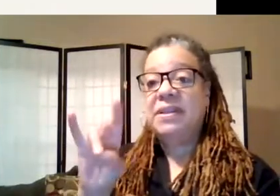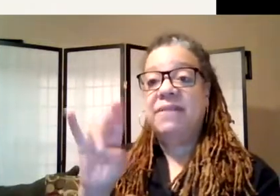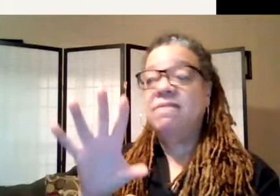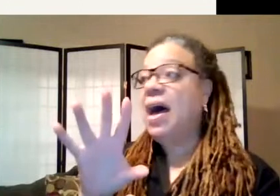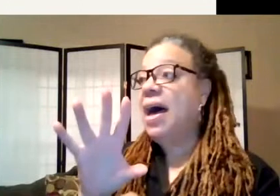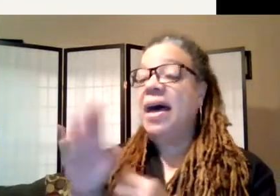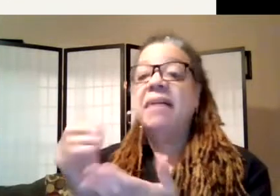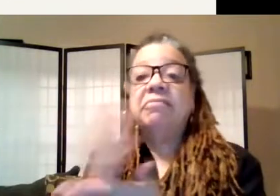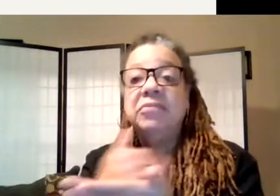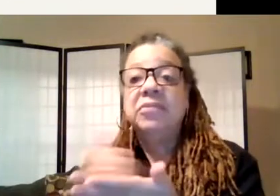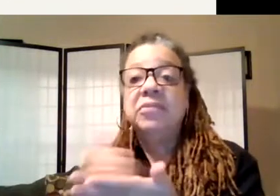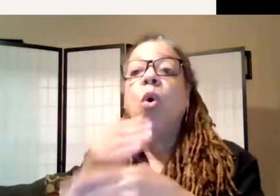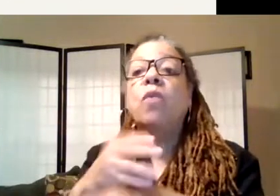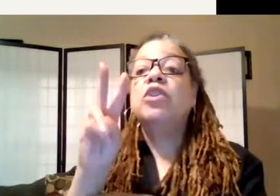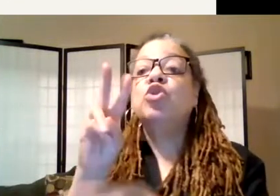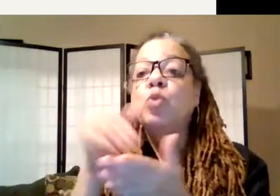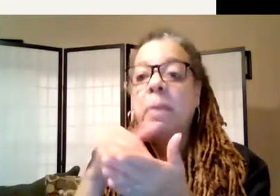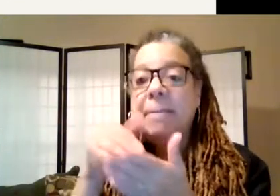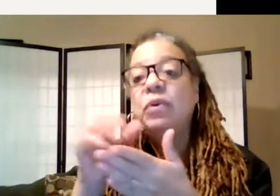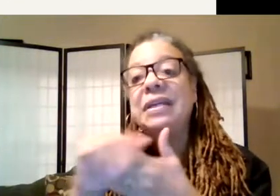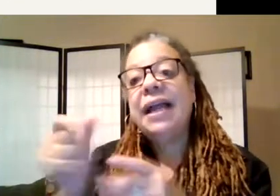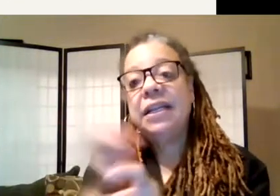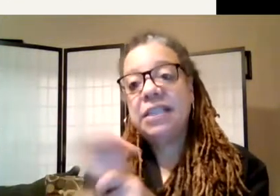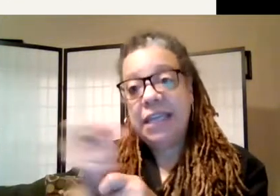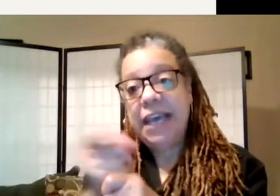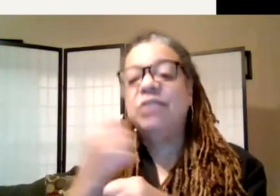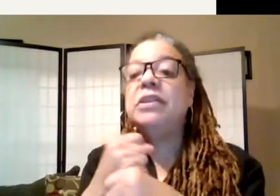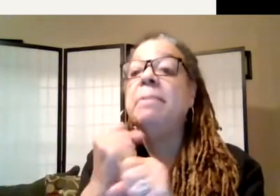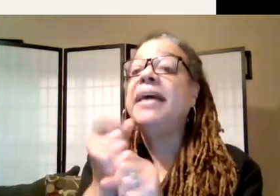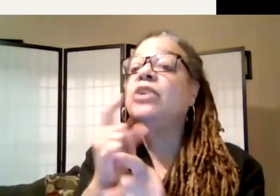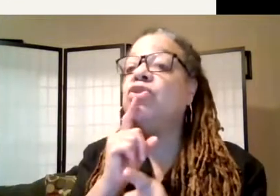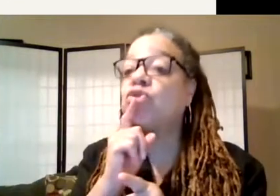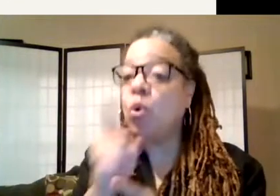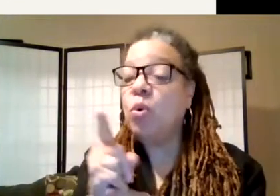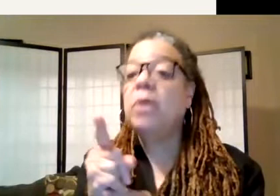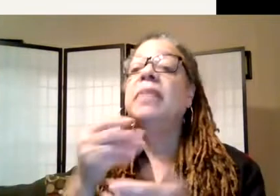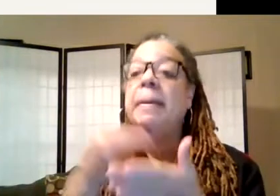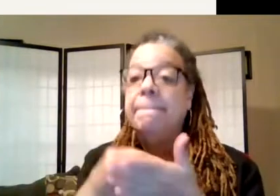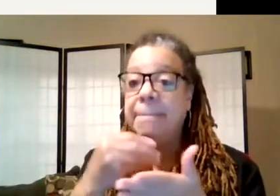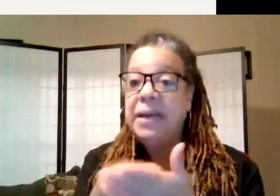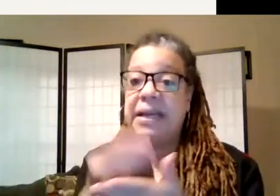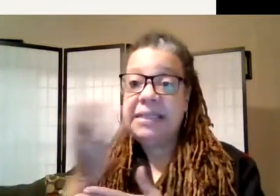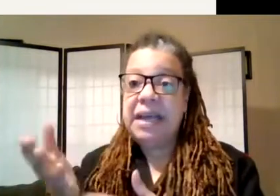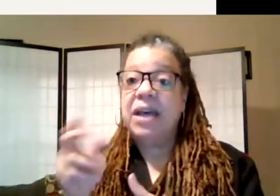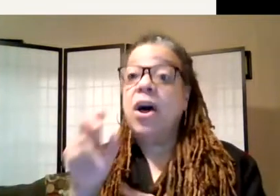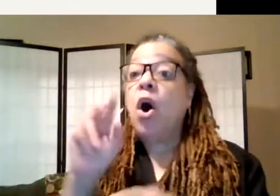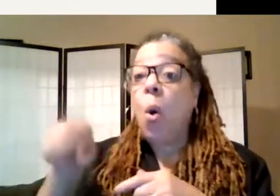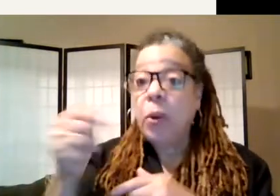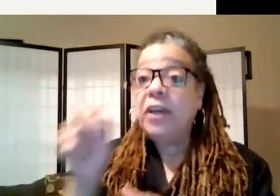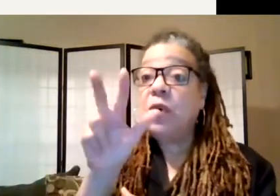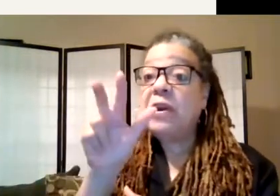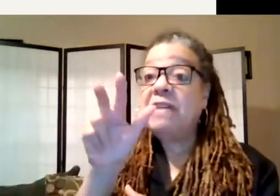income over $2 million a year to ensure the funding is provided by only the 35,000 wealthiest of California